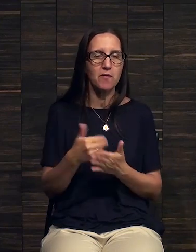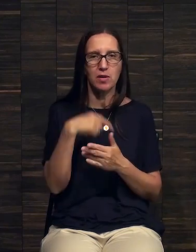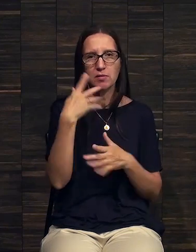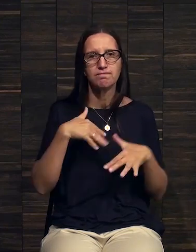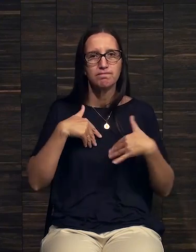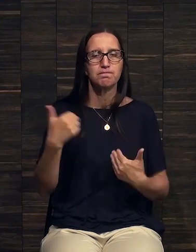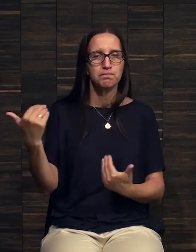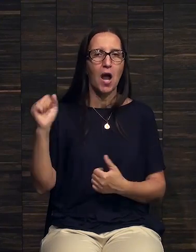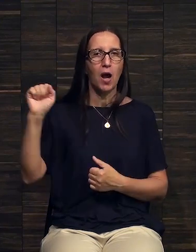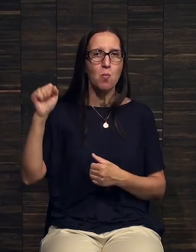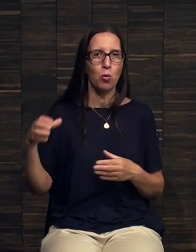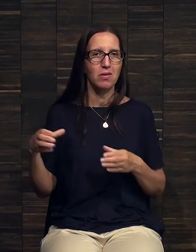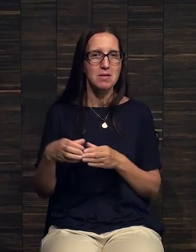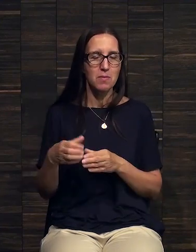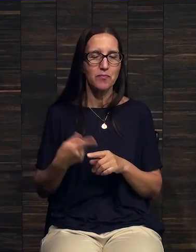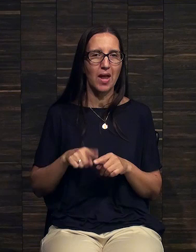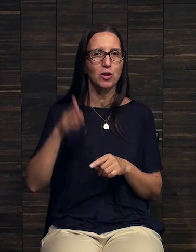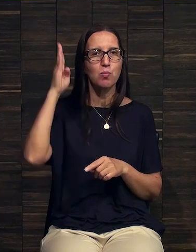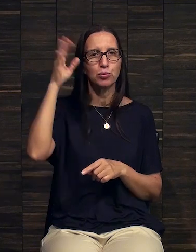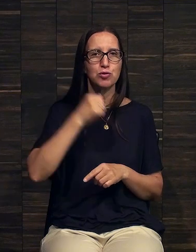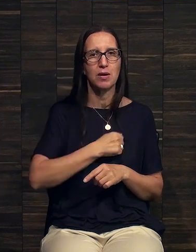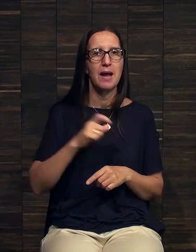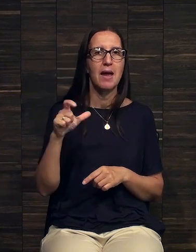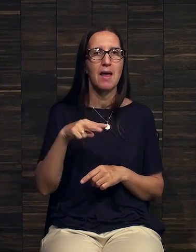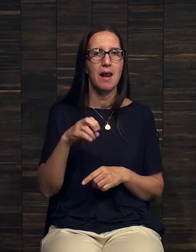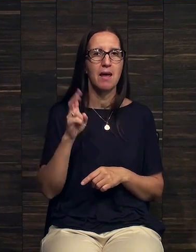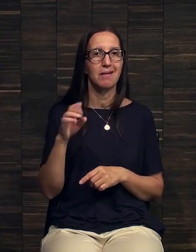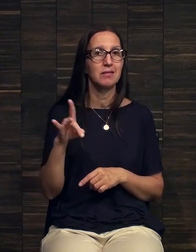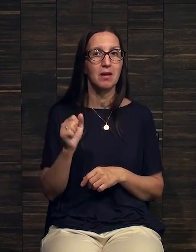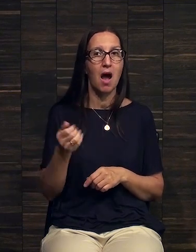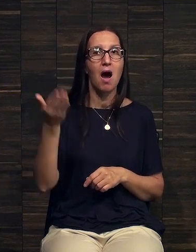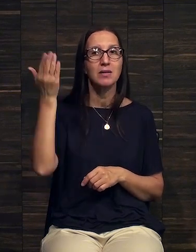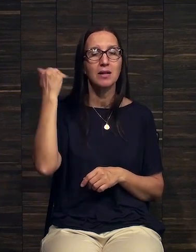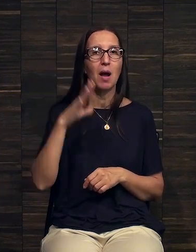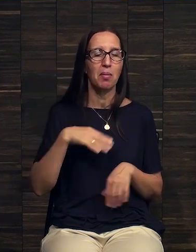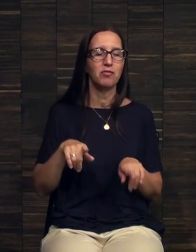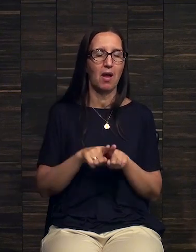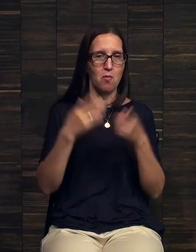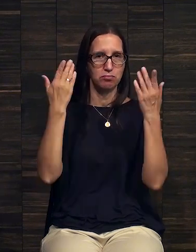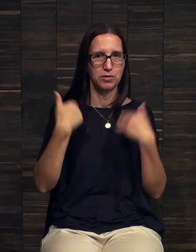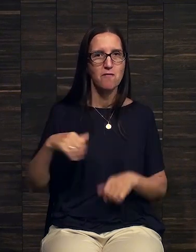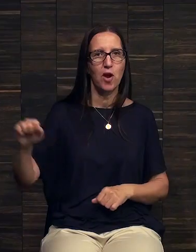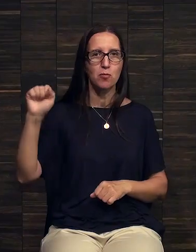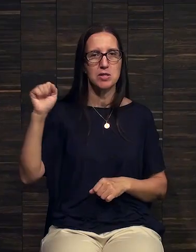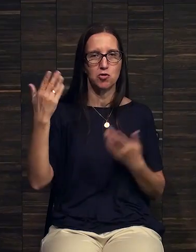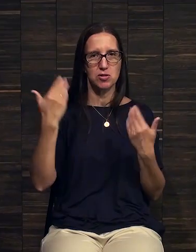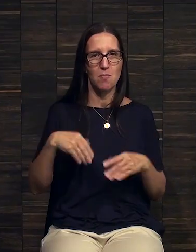of the creatures, probably embodied by the communists, the